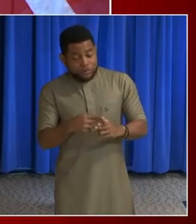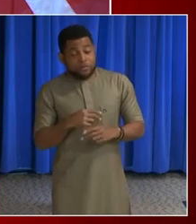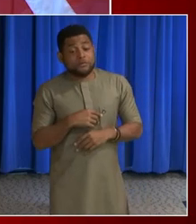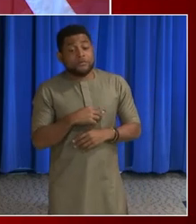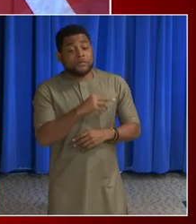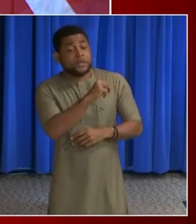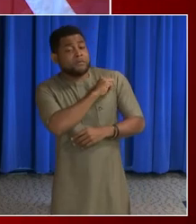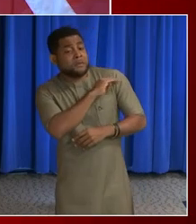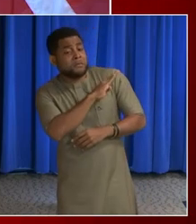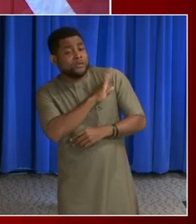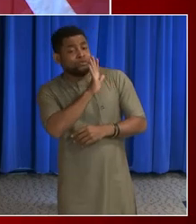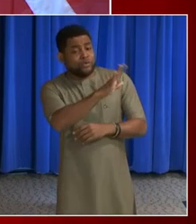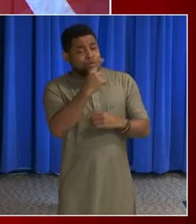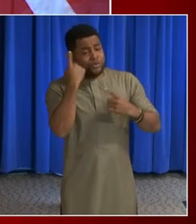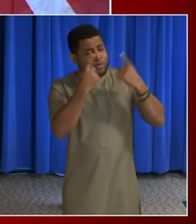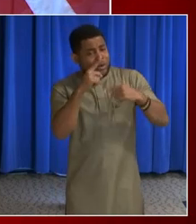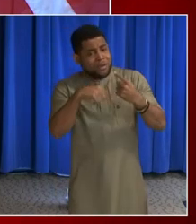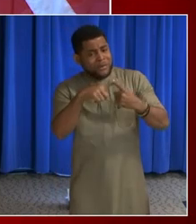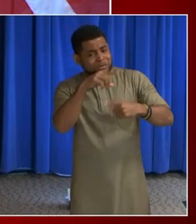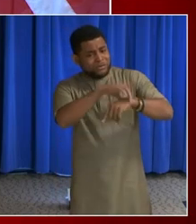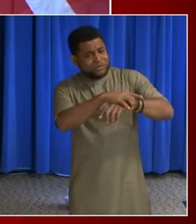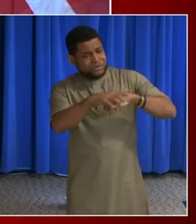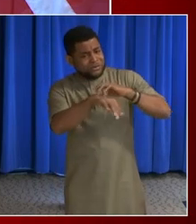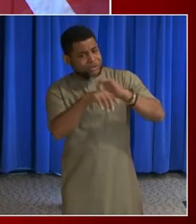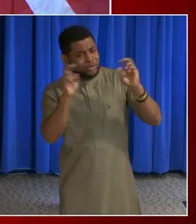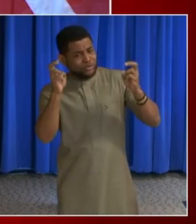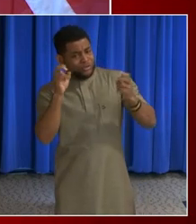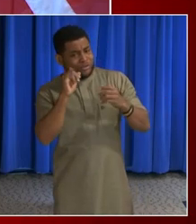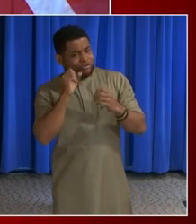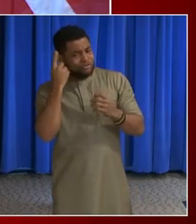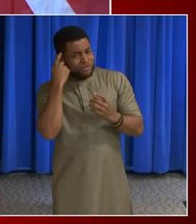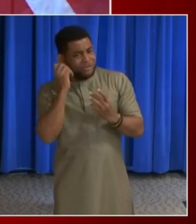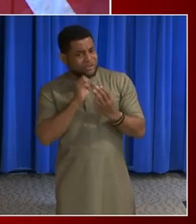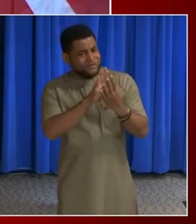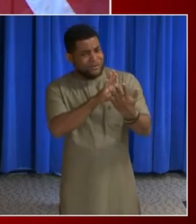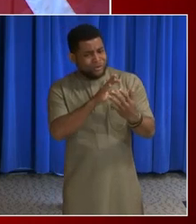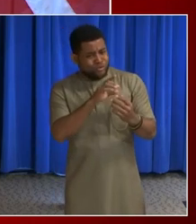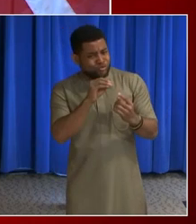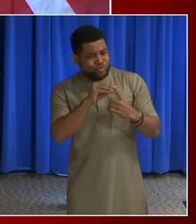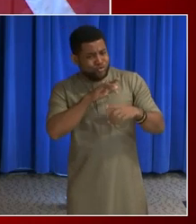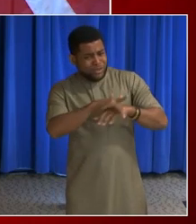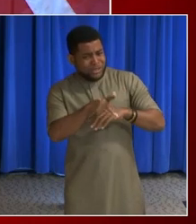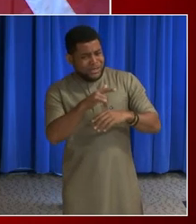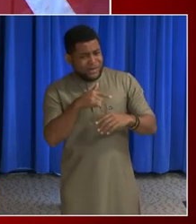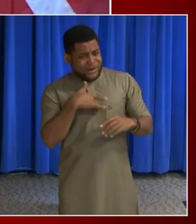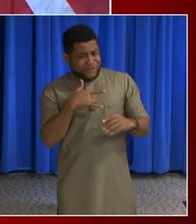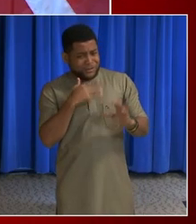thoughts about the handcuff issue. I mean, the chief sort of addressed it. It's too early to tell, but I mean, does that trouble you that someone